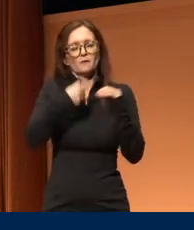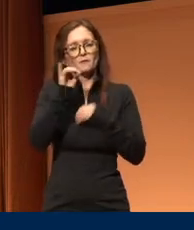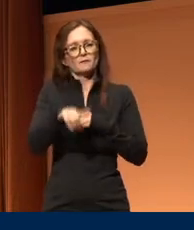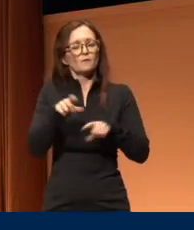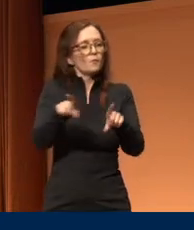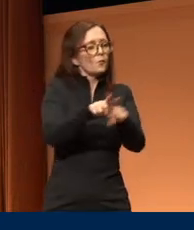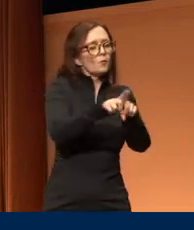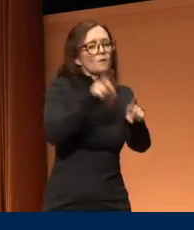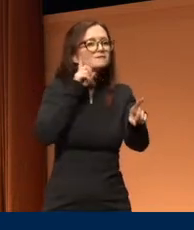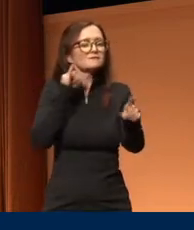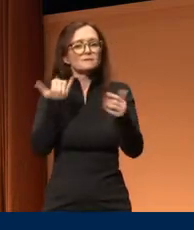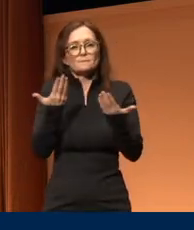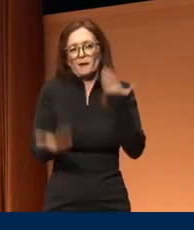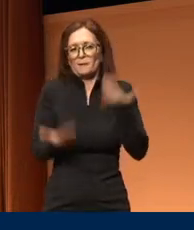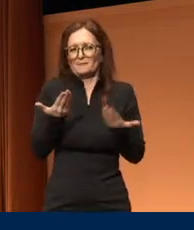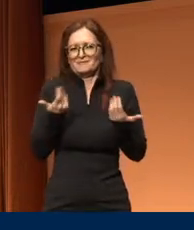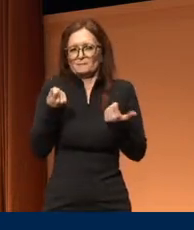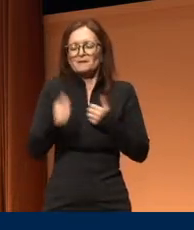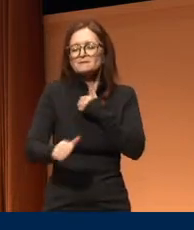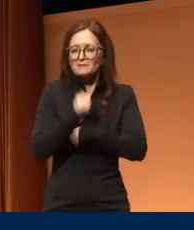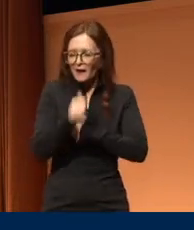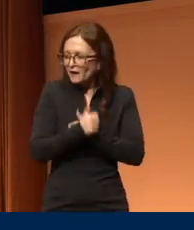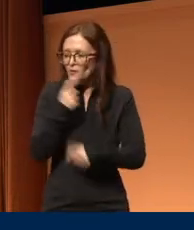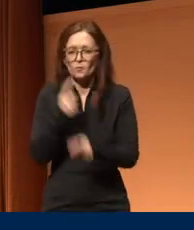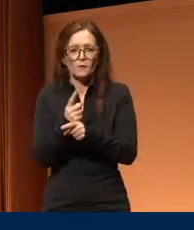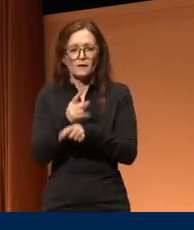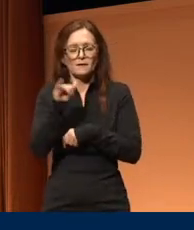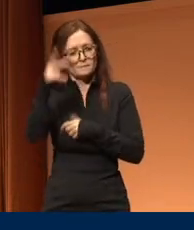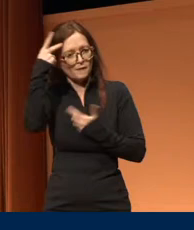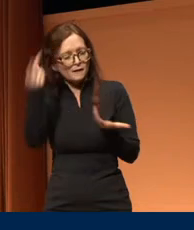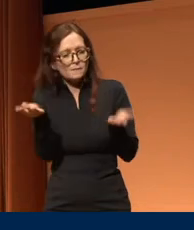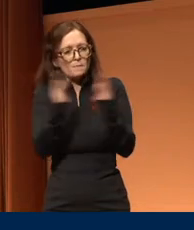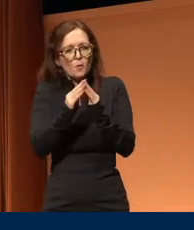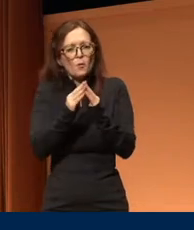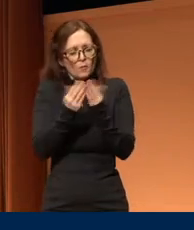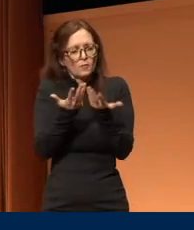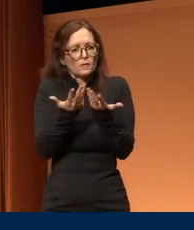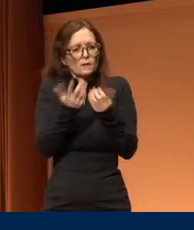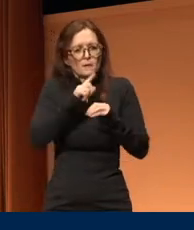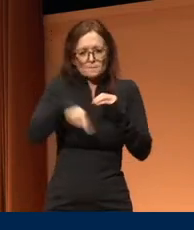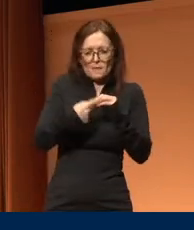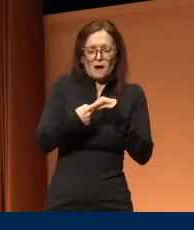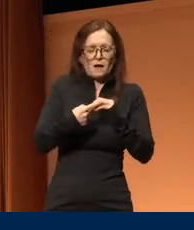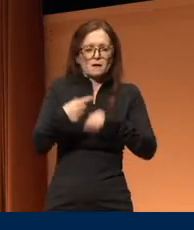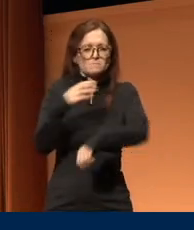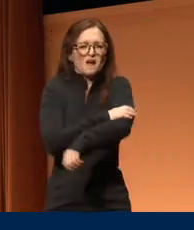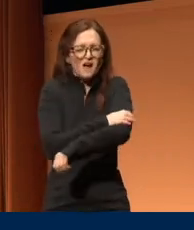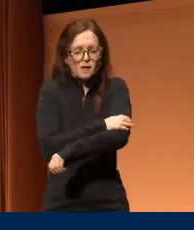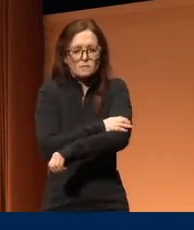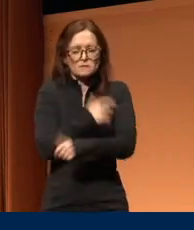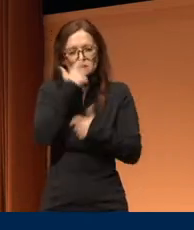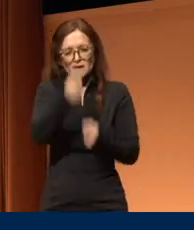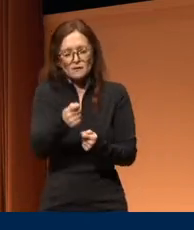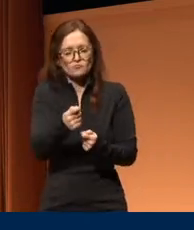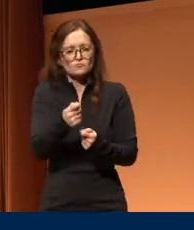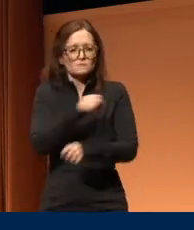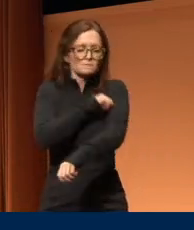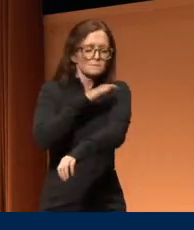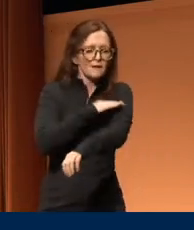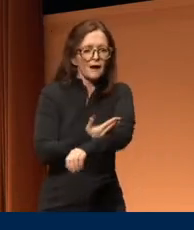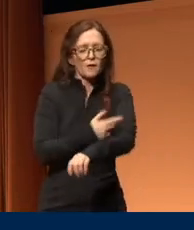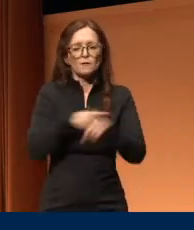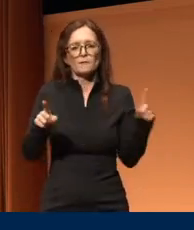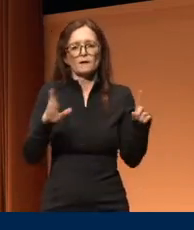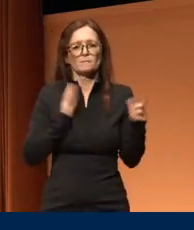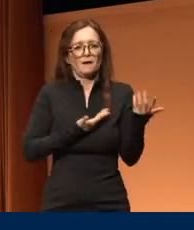also sounds potentially dangerous. Isn't politics more practically about power and interests, as some of my colleagues